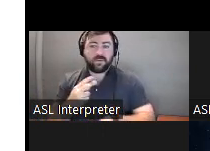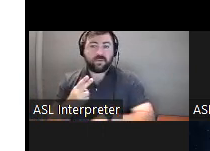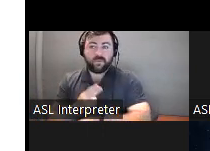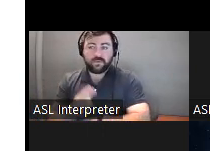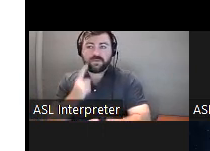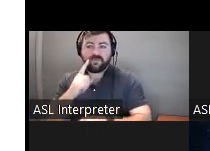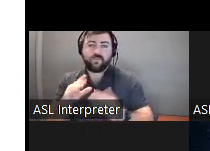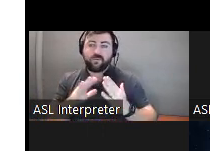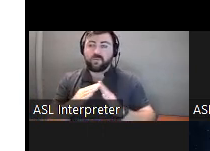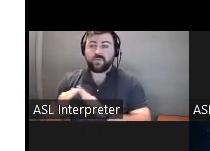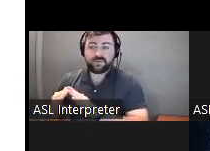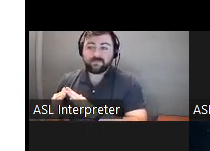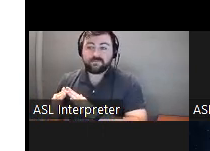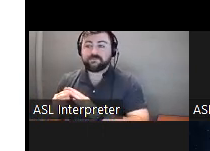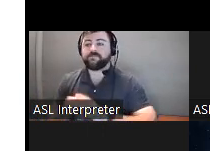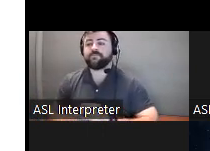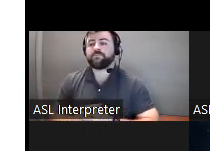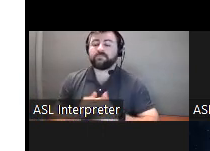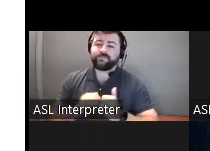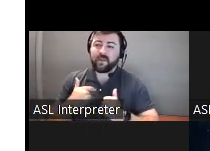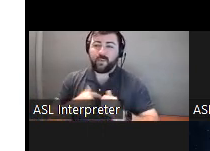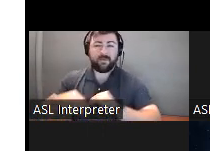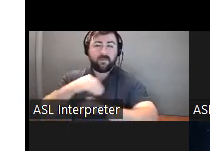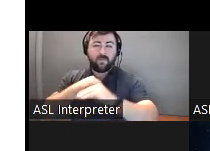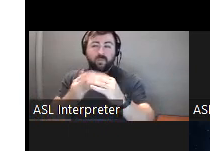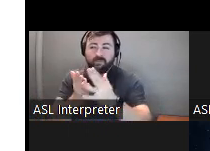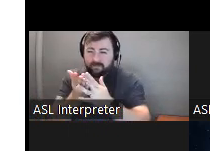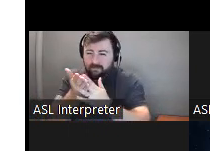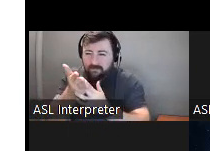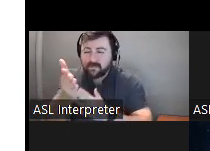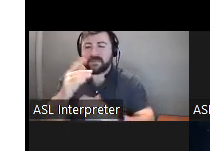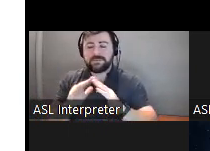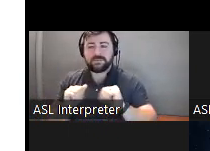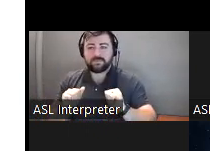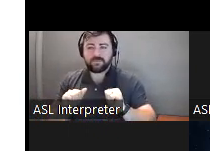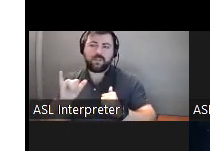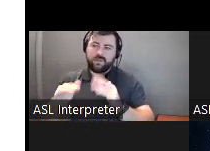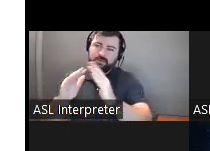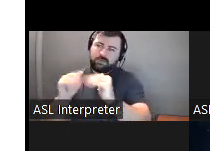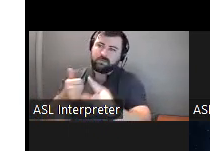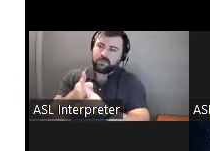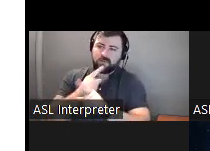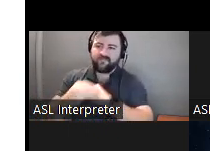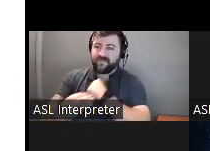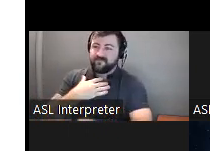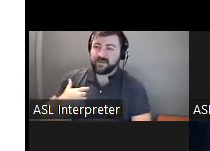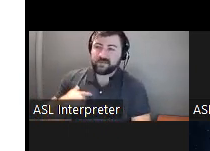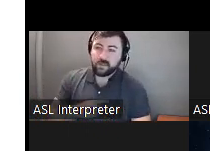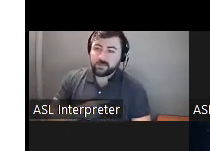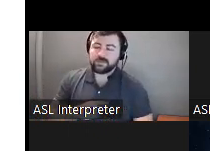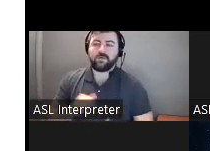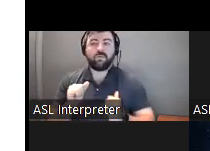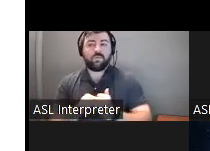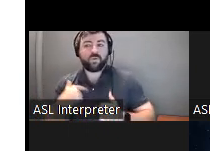our communities, how we move through those systems, how those systems affect us, with us,